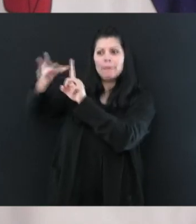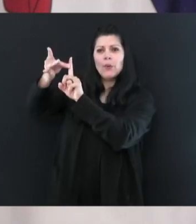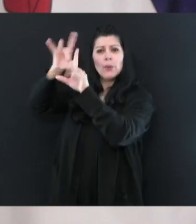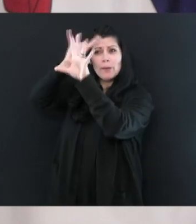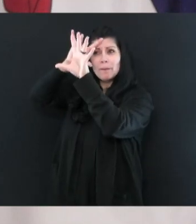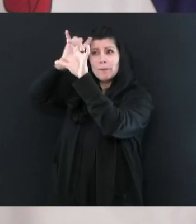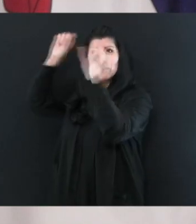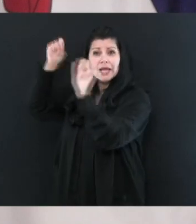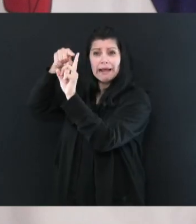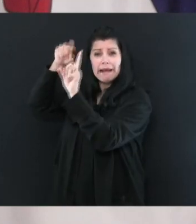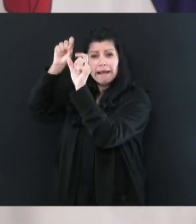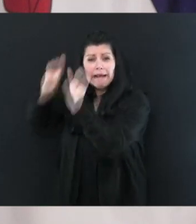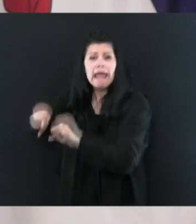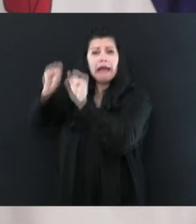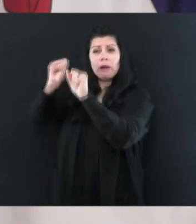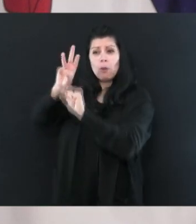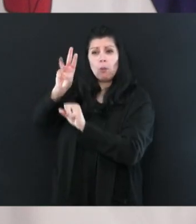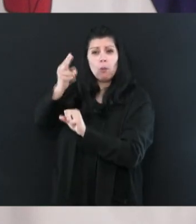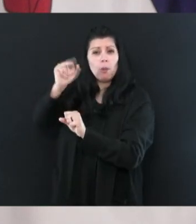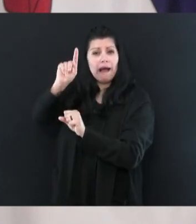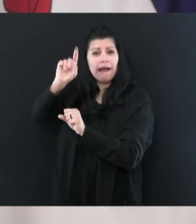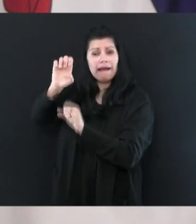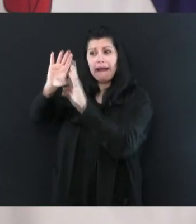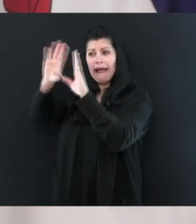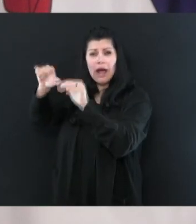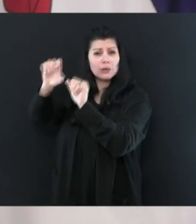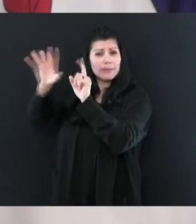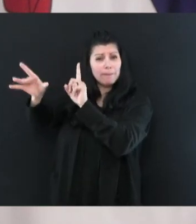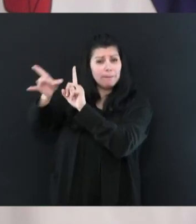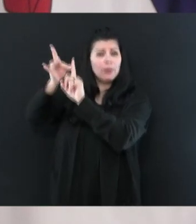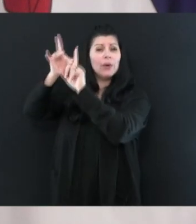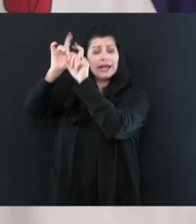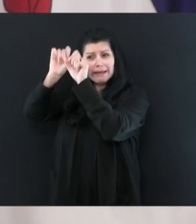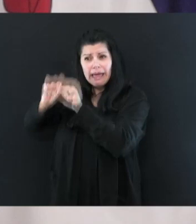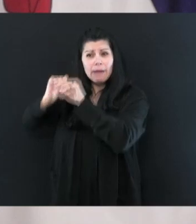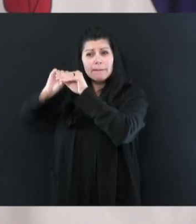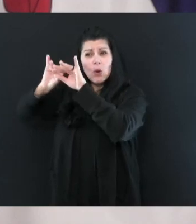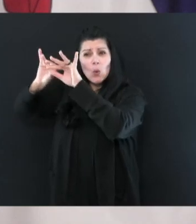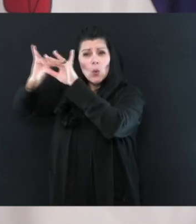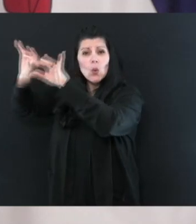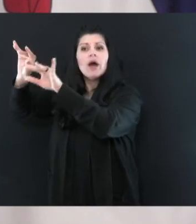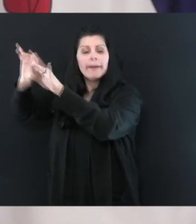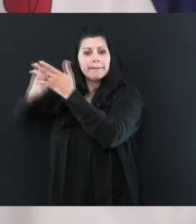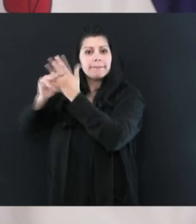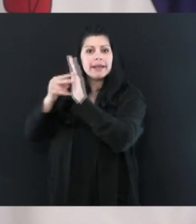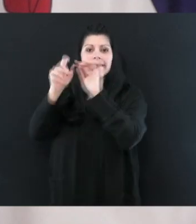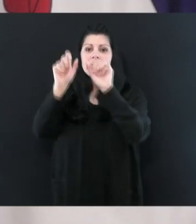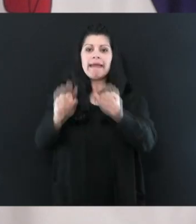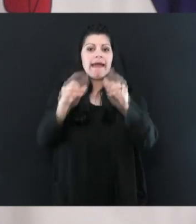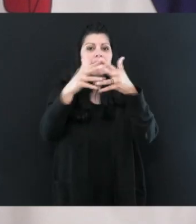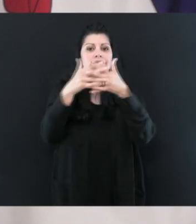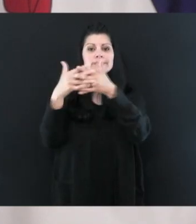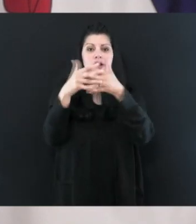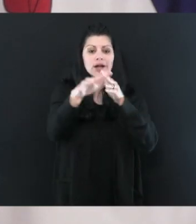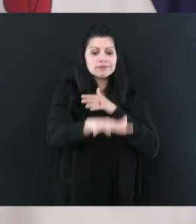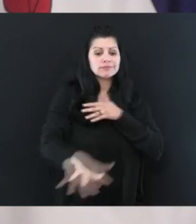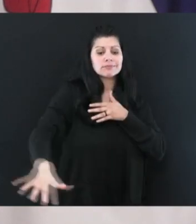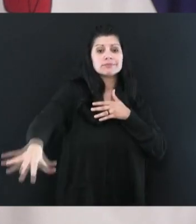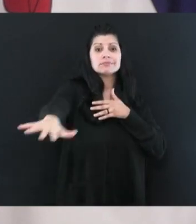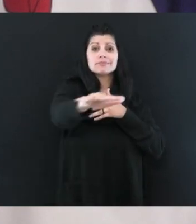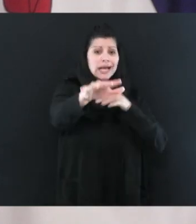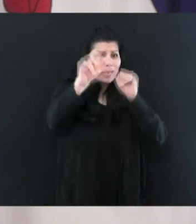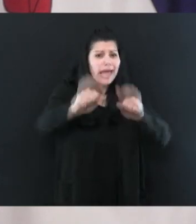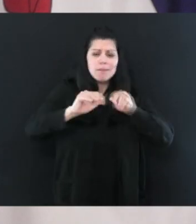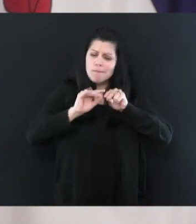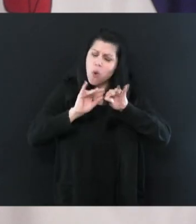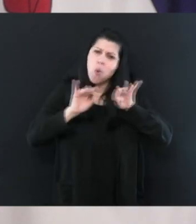invade anywhere. So we all need to be super safe. I offer up my apologies for not being able